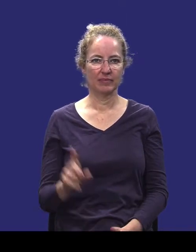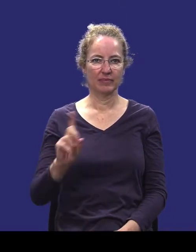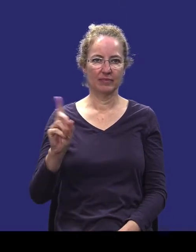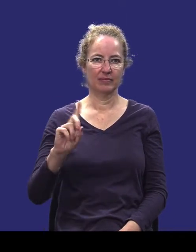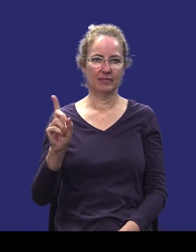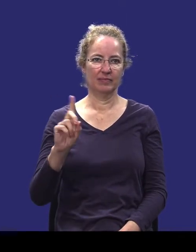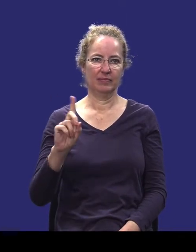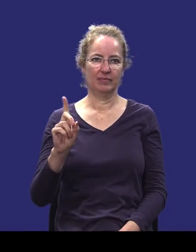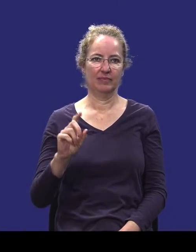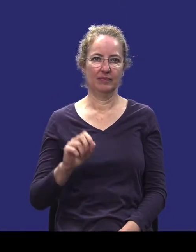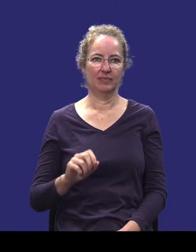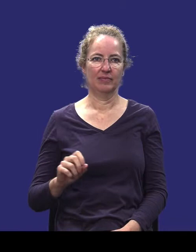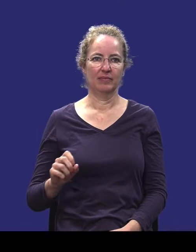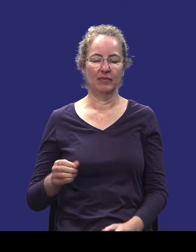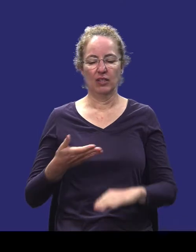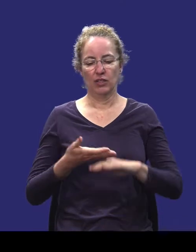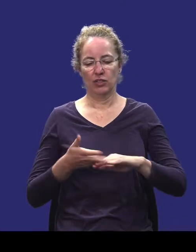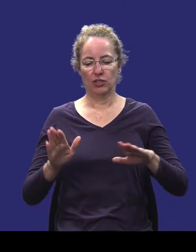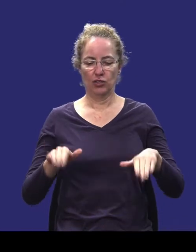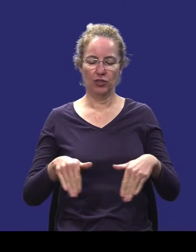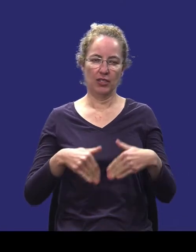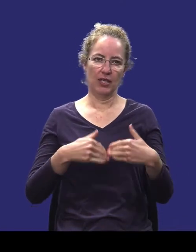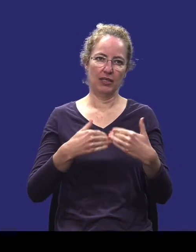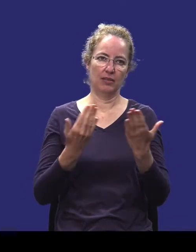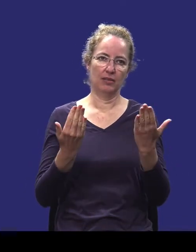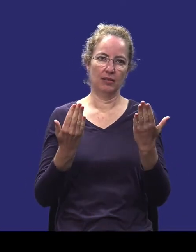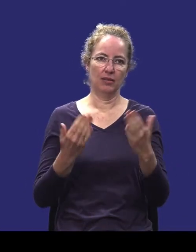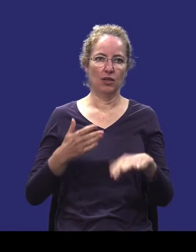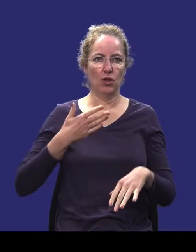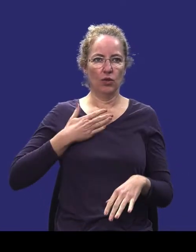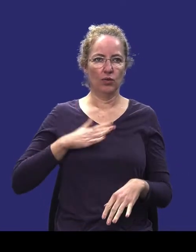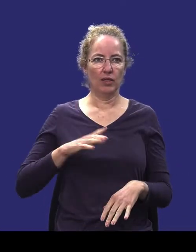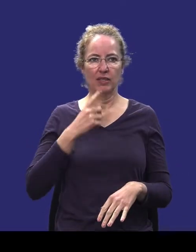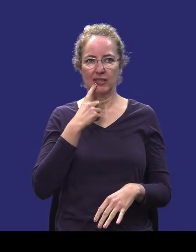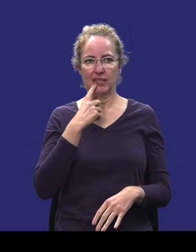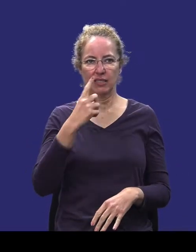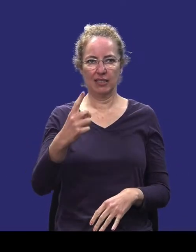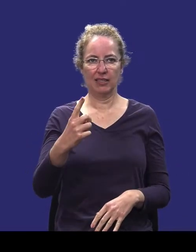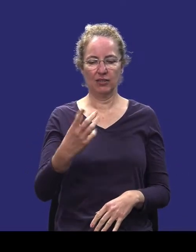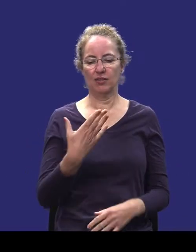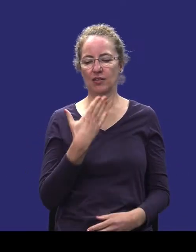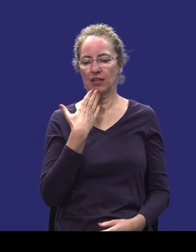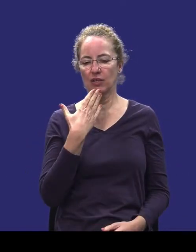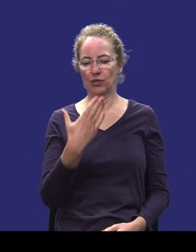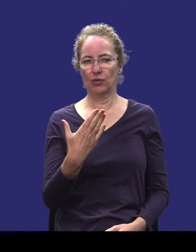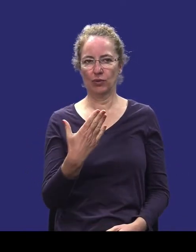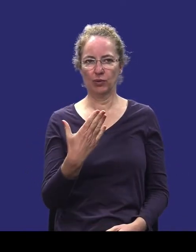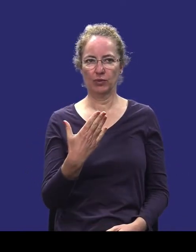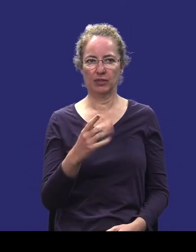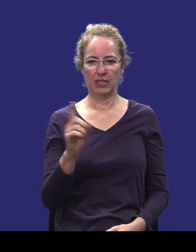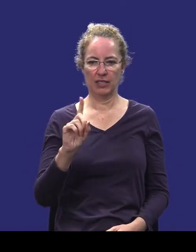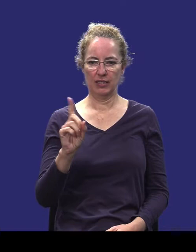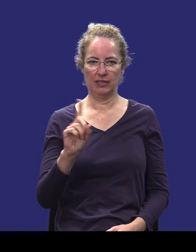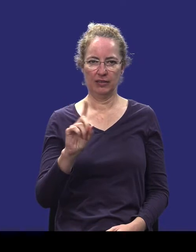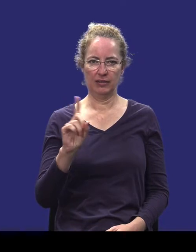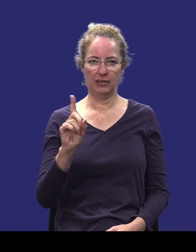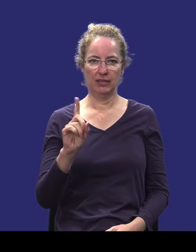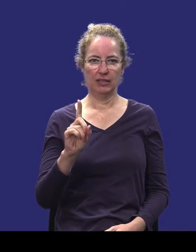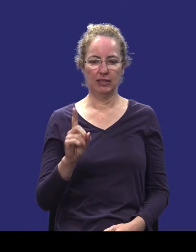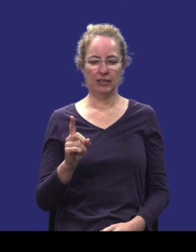Today is a brand new day, and I wanna say thank you.